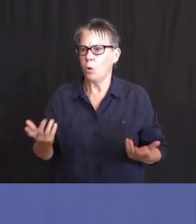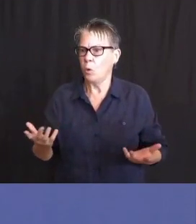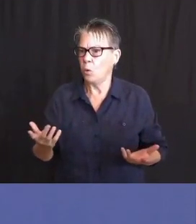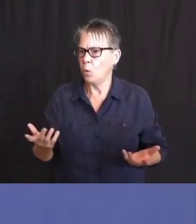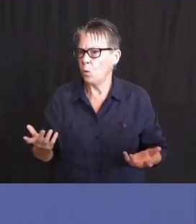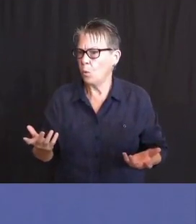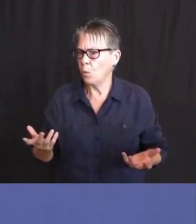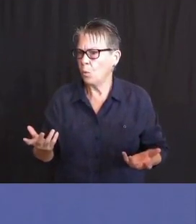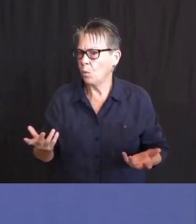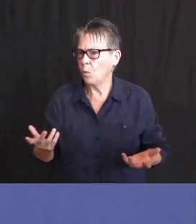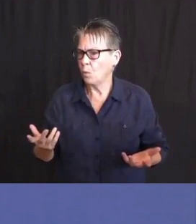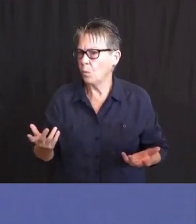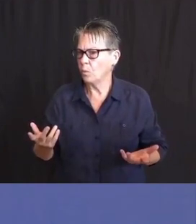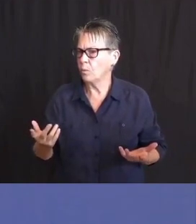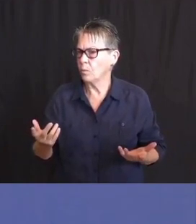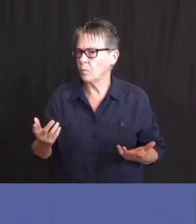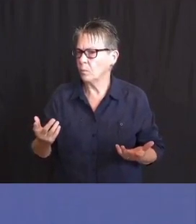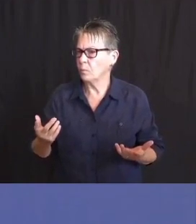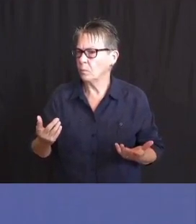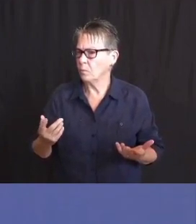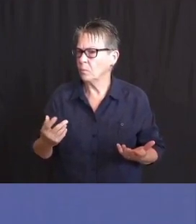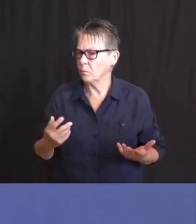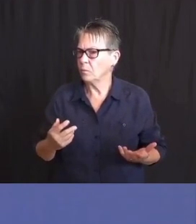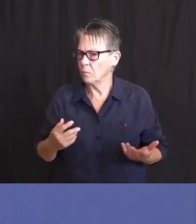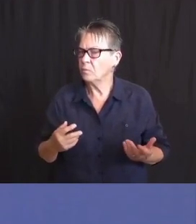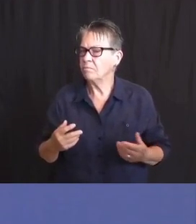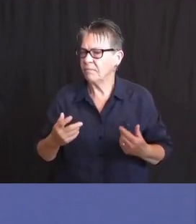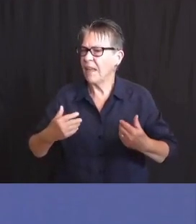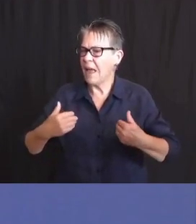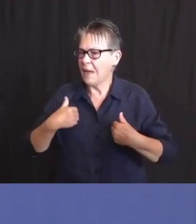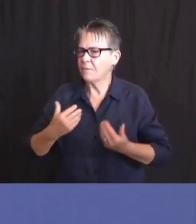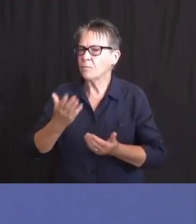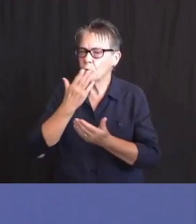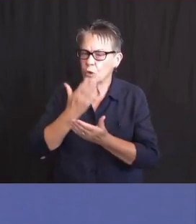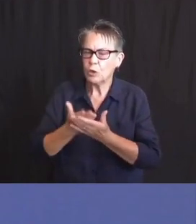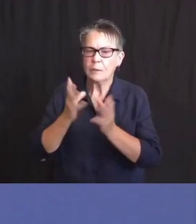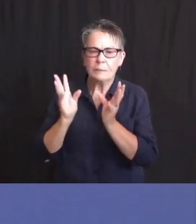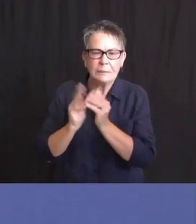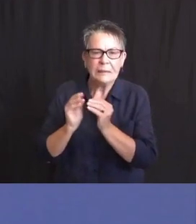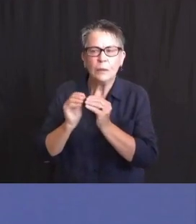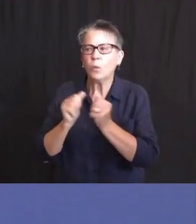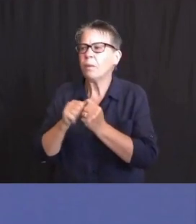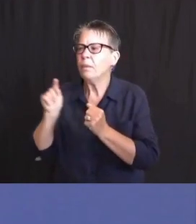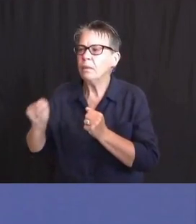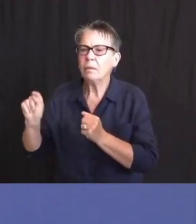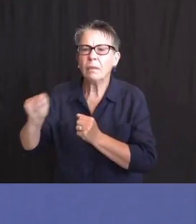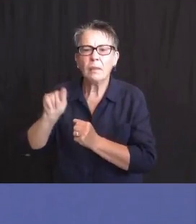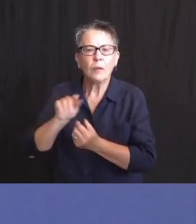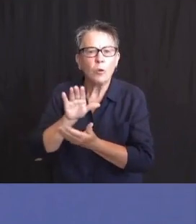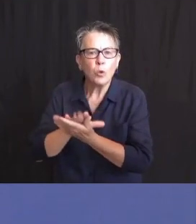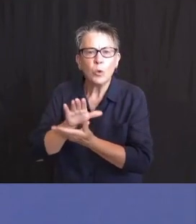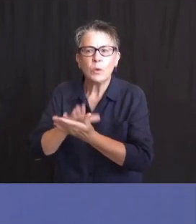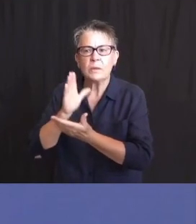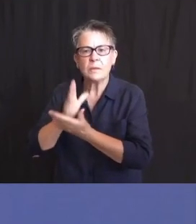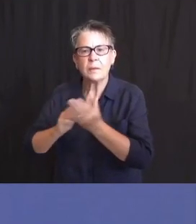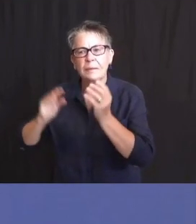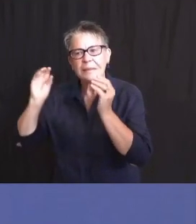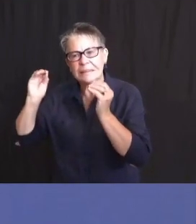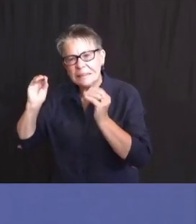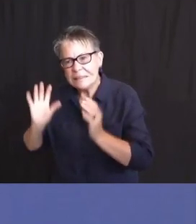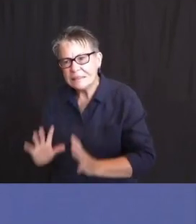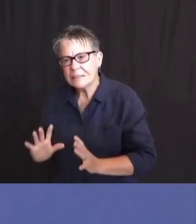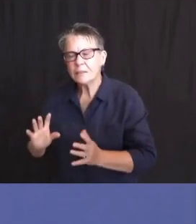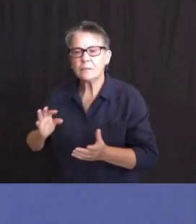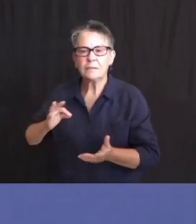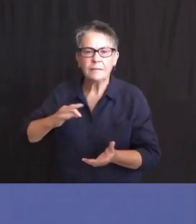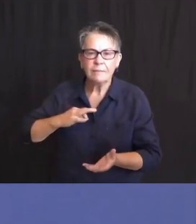the leadership and the educators, our team and their team yesterday. And we're in the districts are